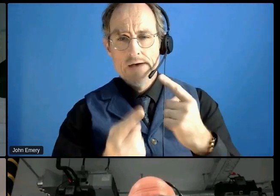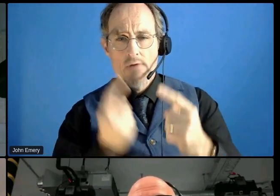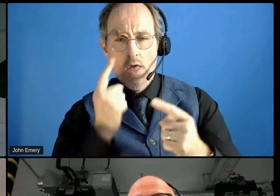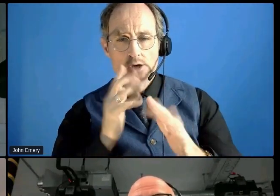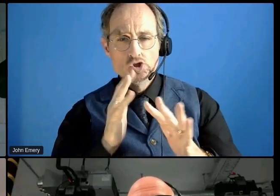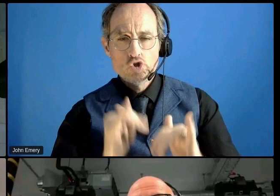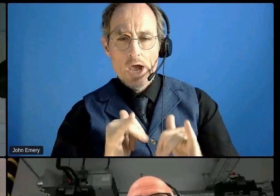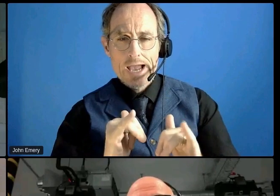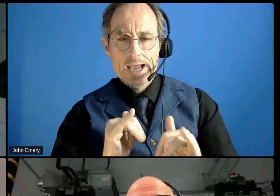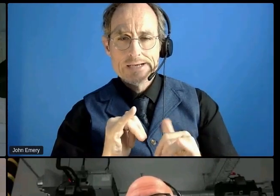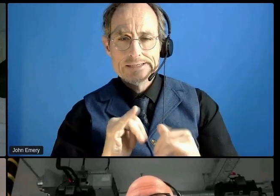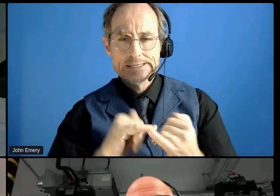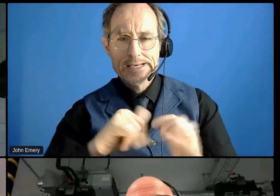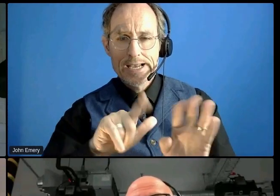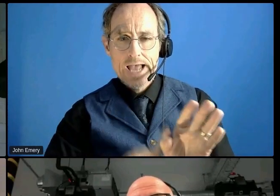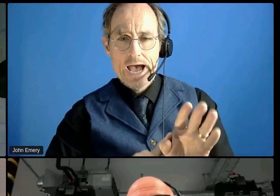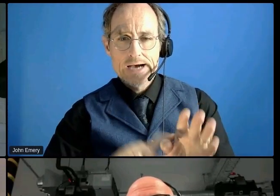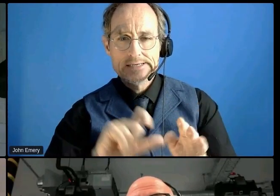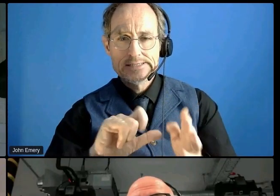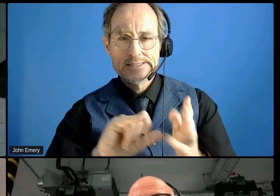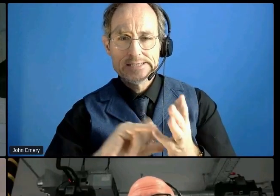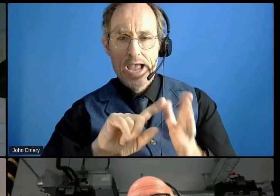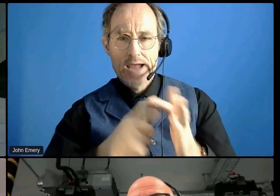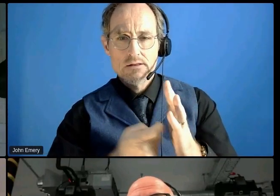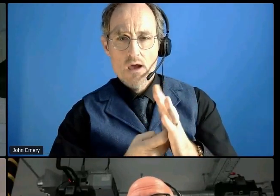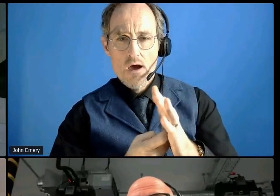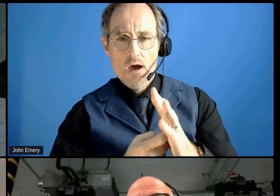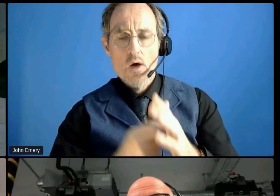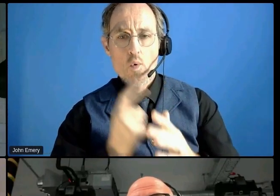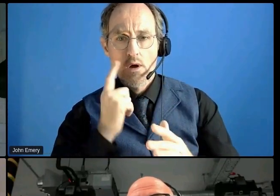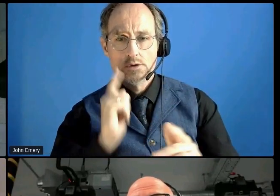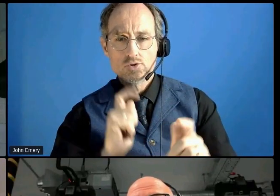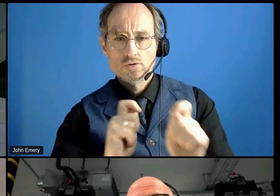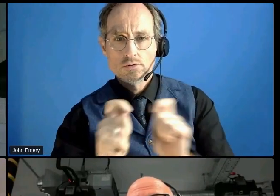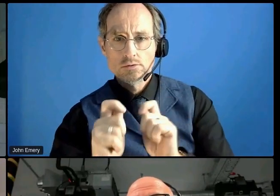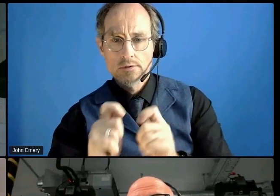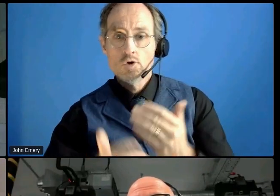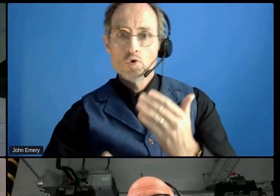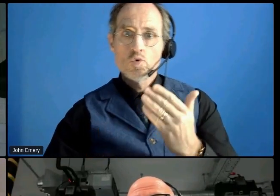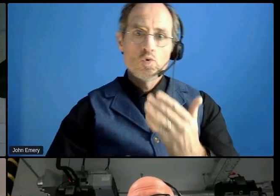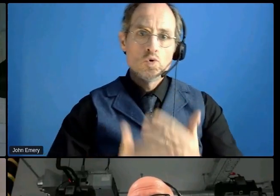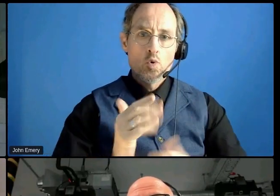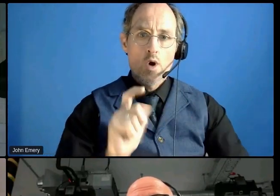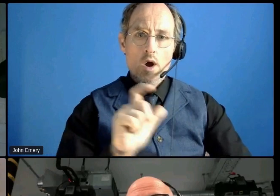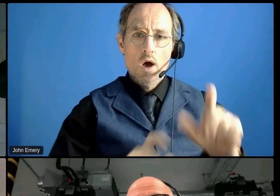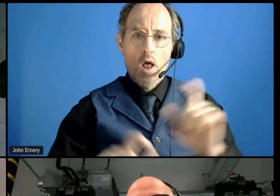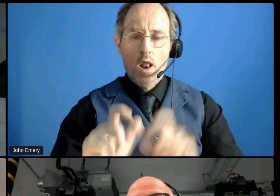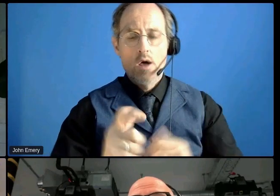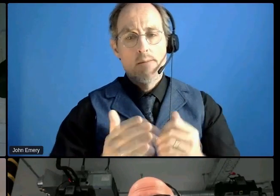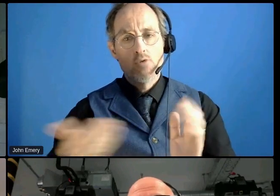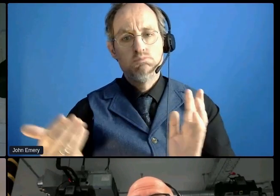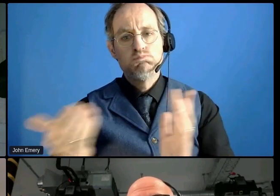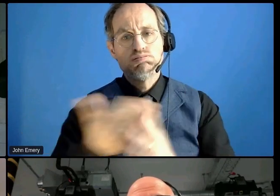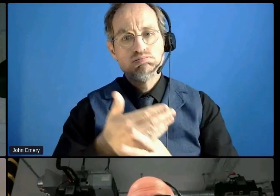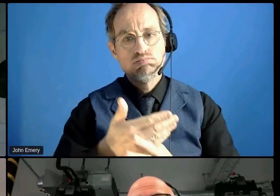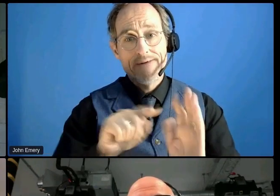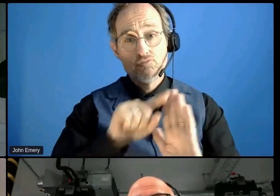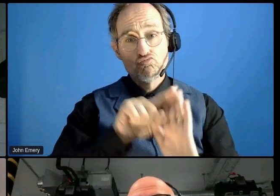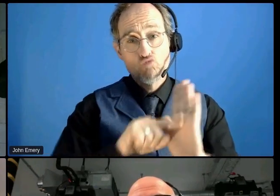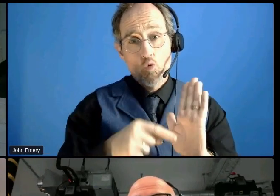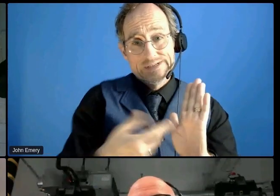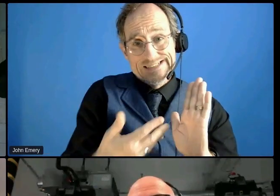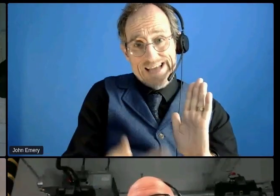is really embedded into our culture, or at least becoming very embedded, which is amazing. And a